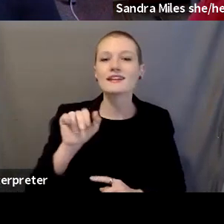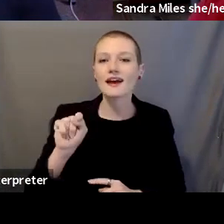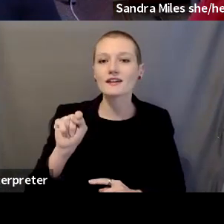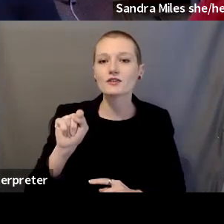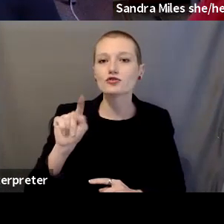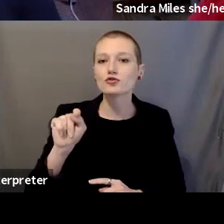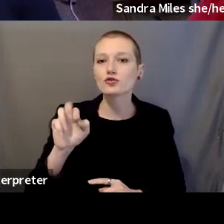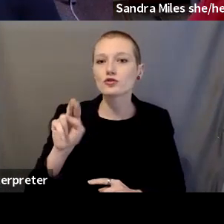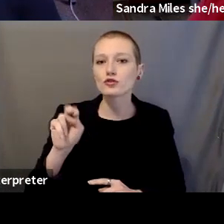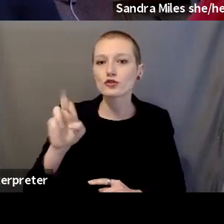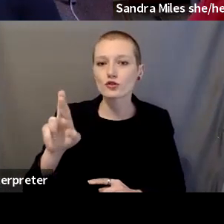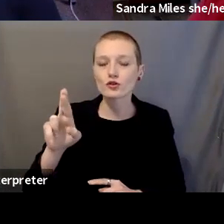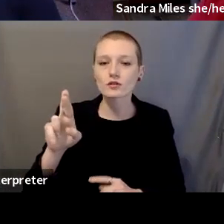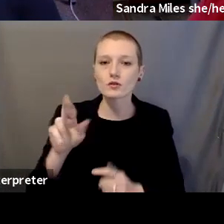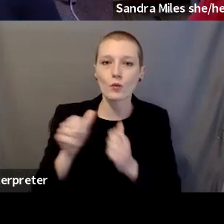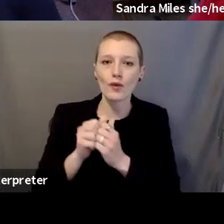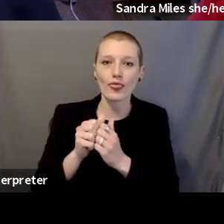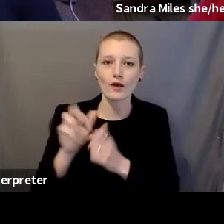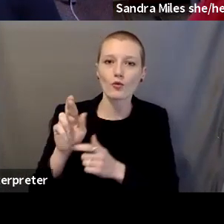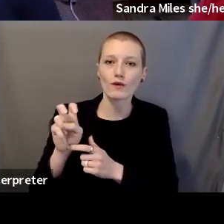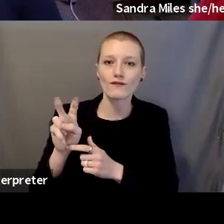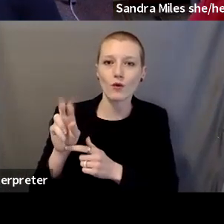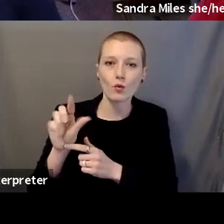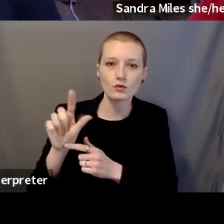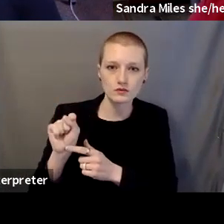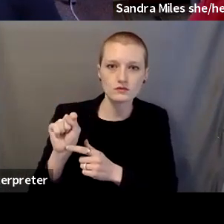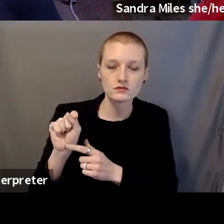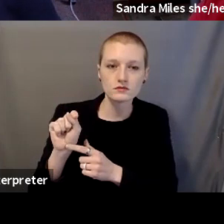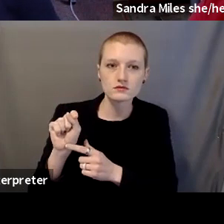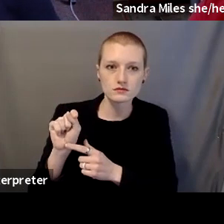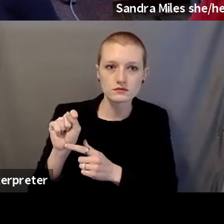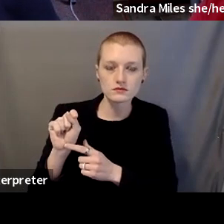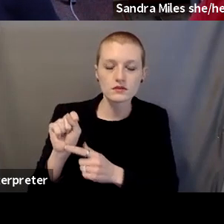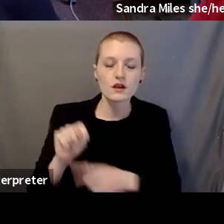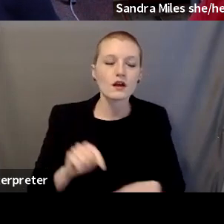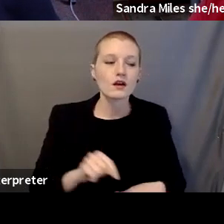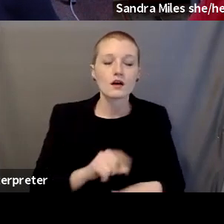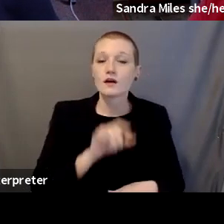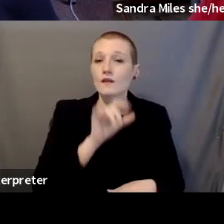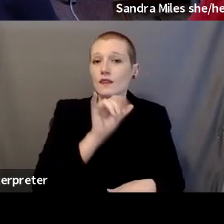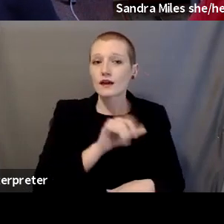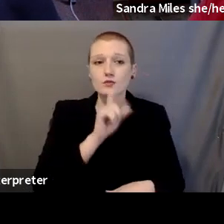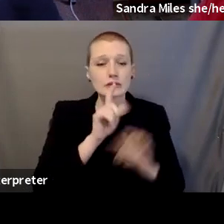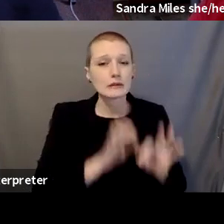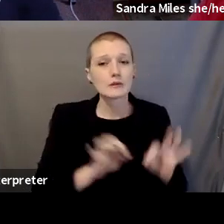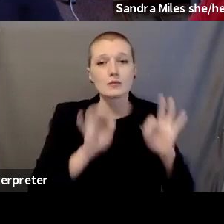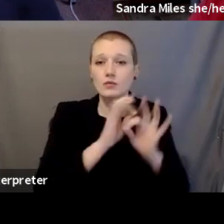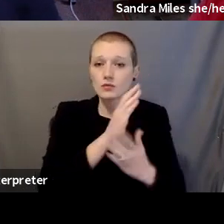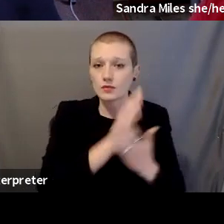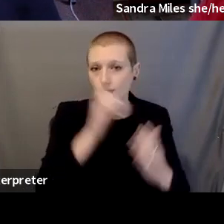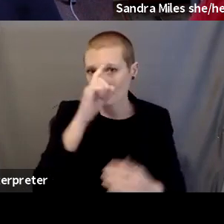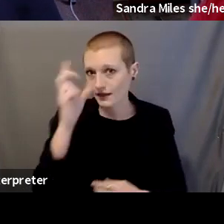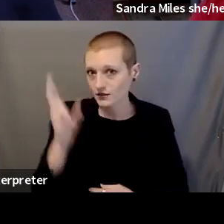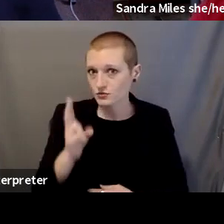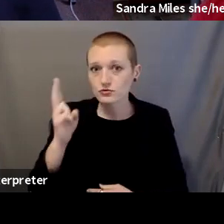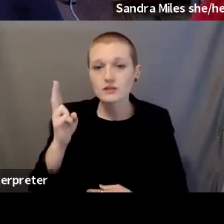with the revolt. I think that was such an important aspect in Black history, which actually, when you look